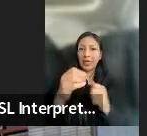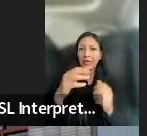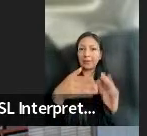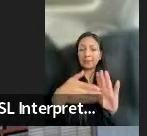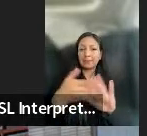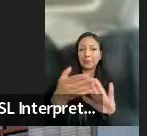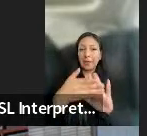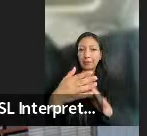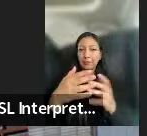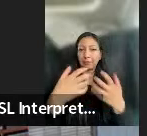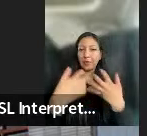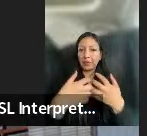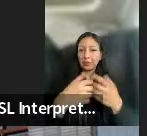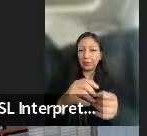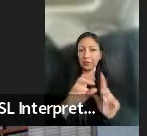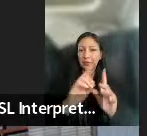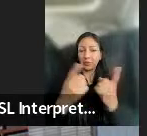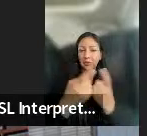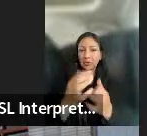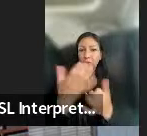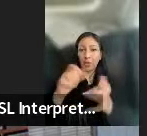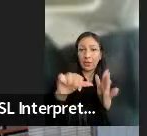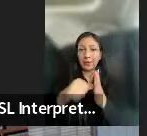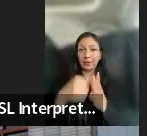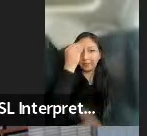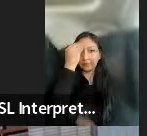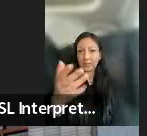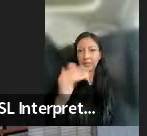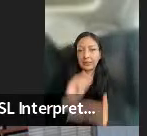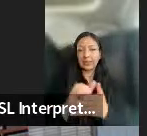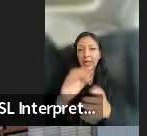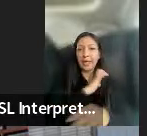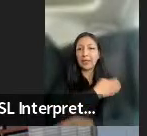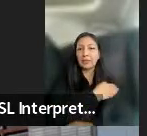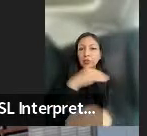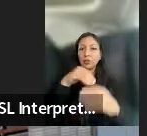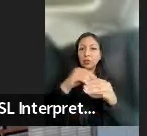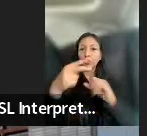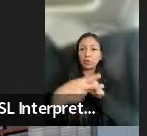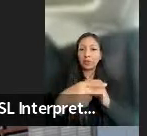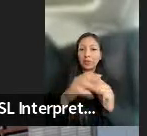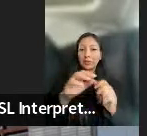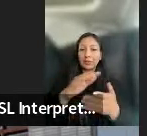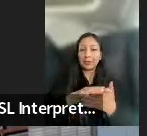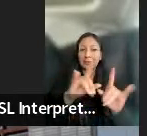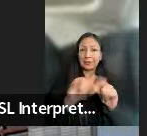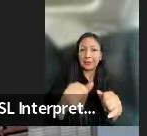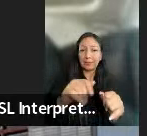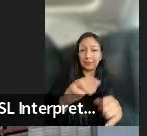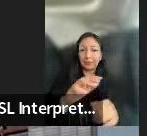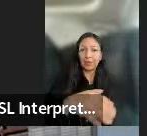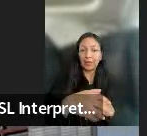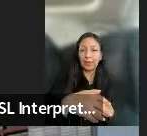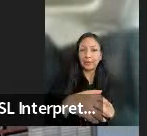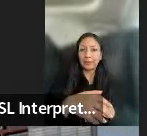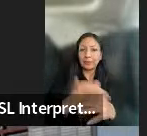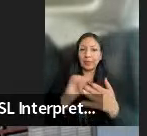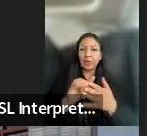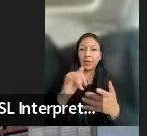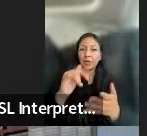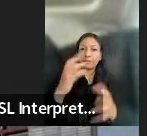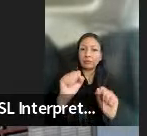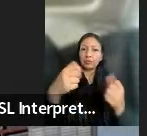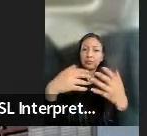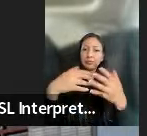districts. I want to emphasize that energy storage systems, stationary energy storage systems that are integrated